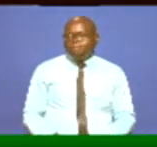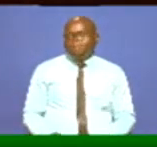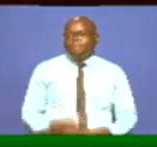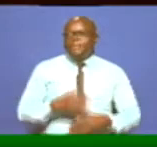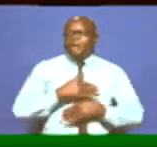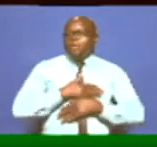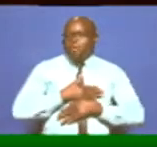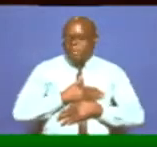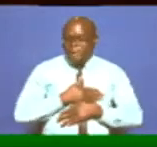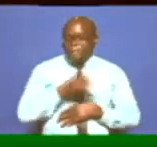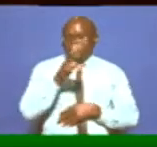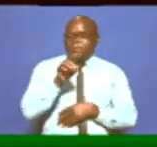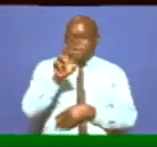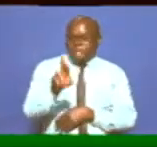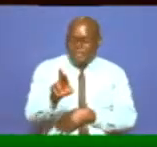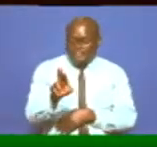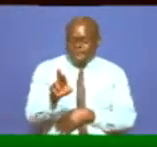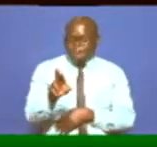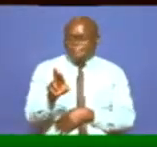Dr.